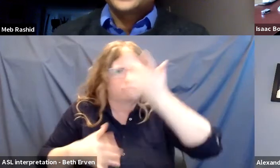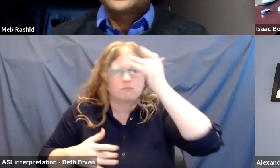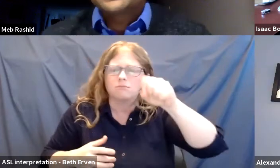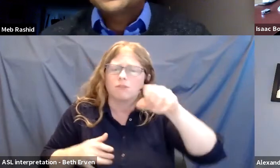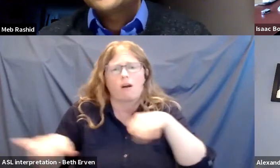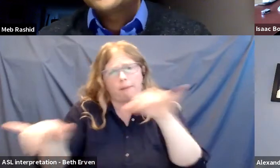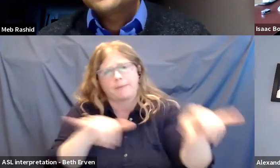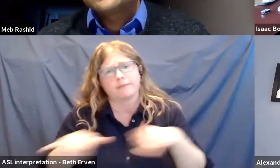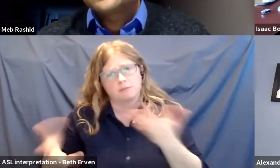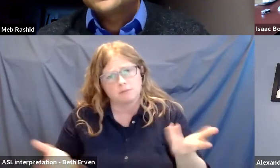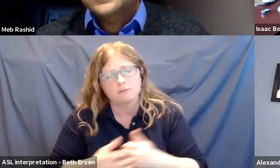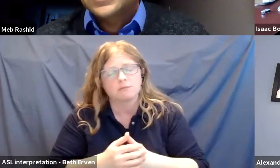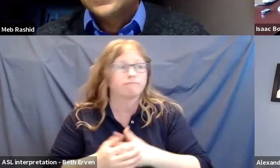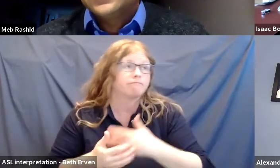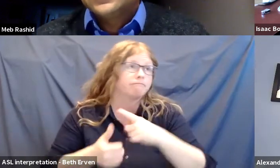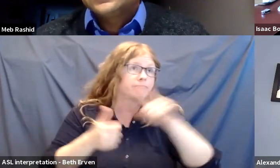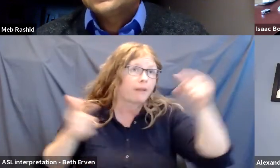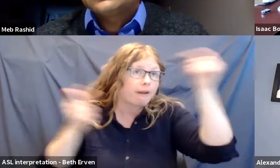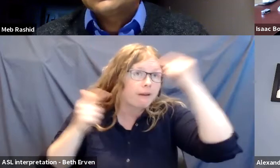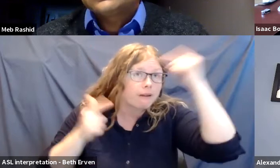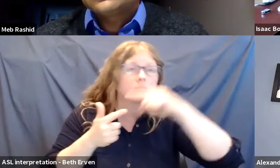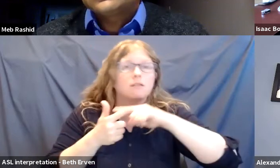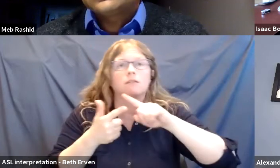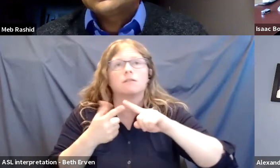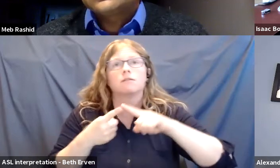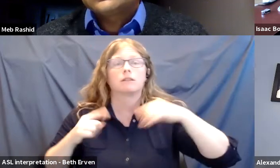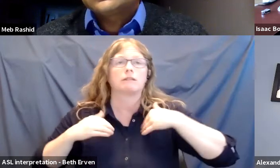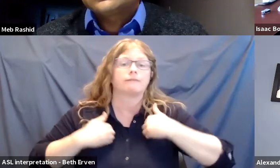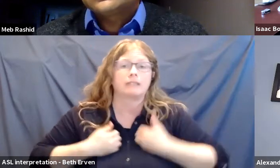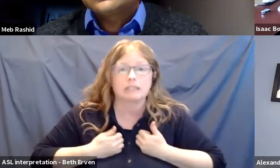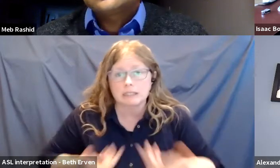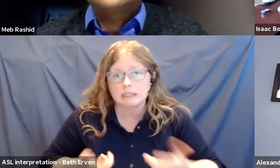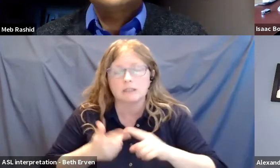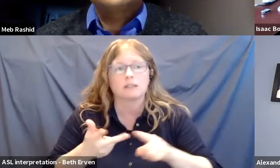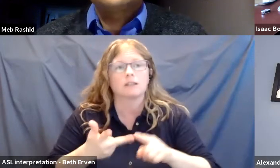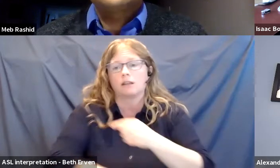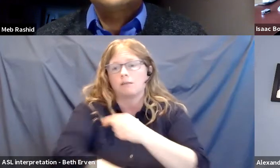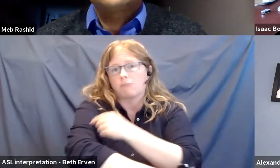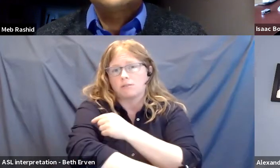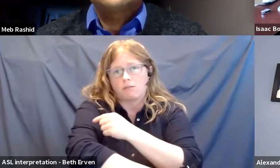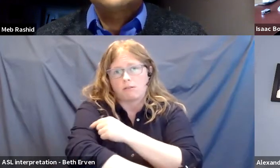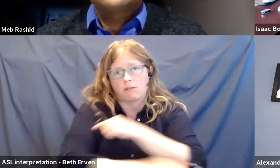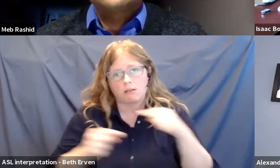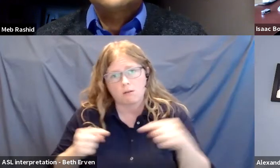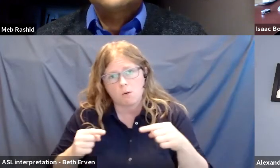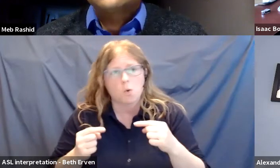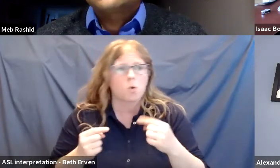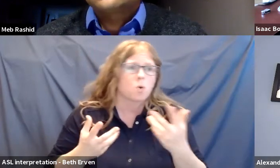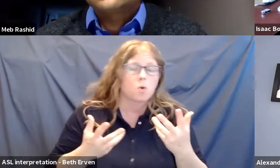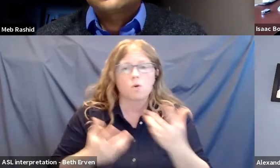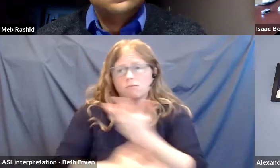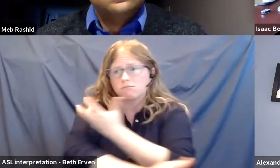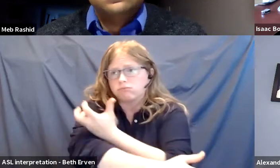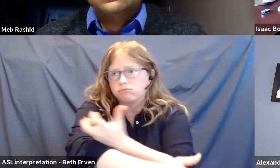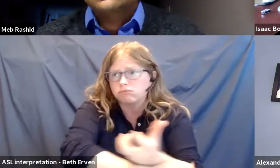People get, you know, headaches. They might have fatigue. They might have some muscle aches and pains. Sometimes even people get a